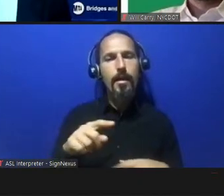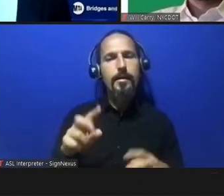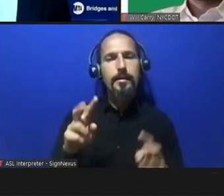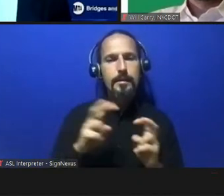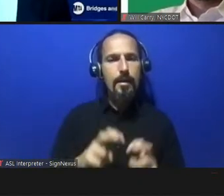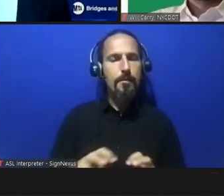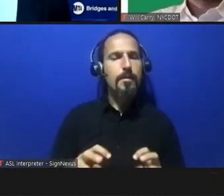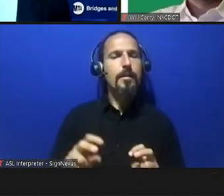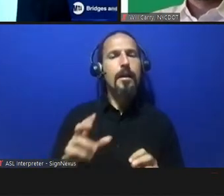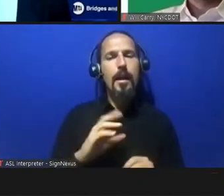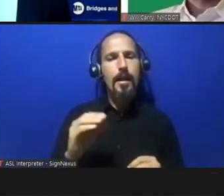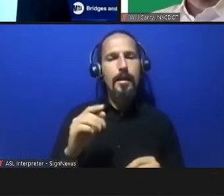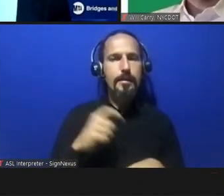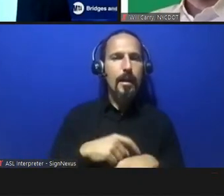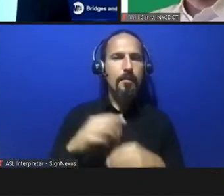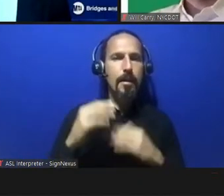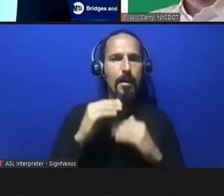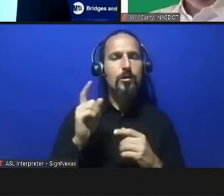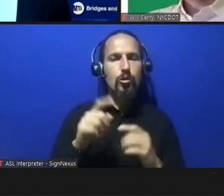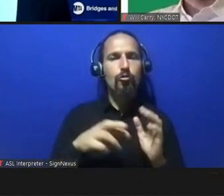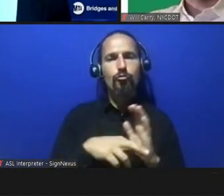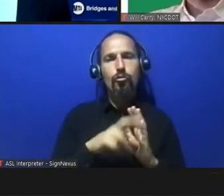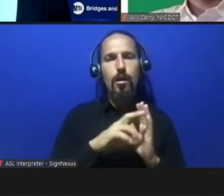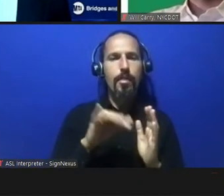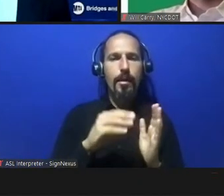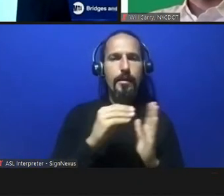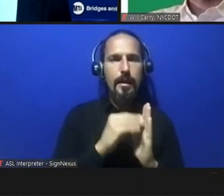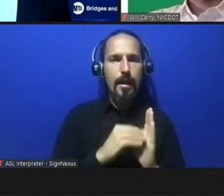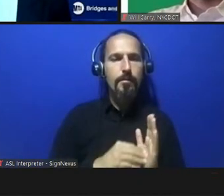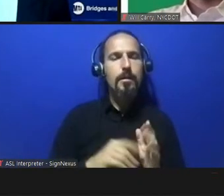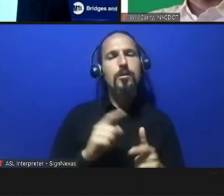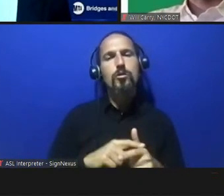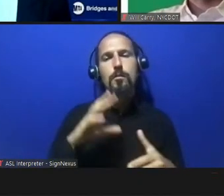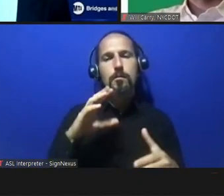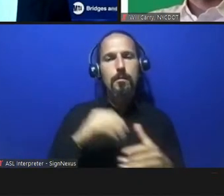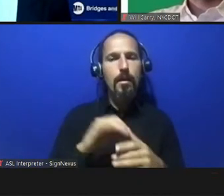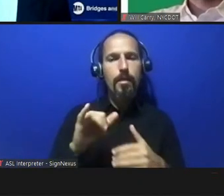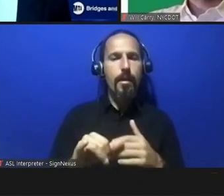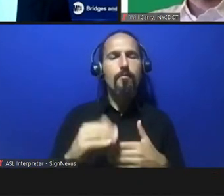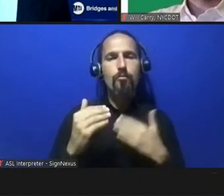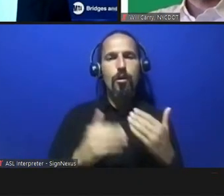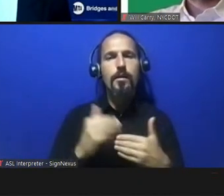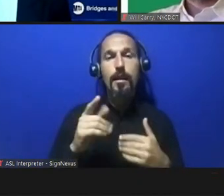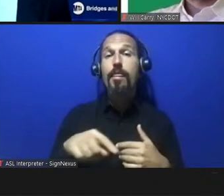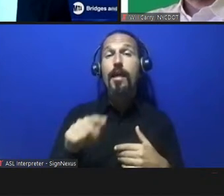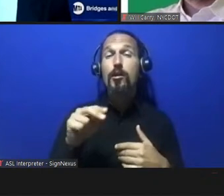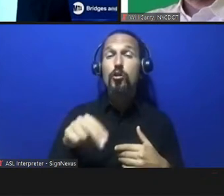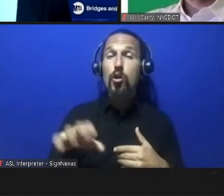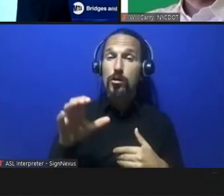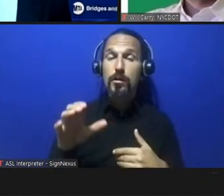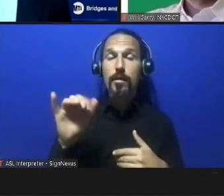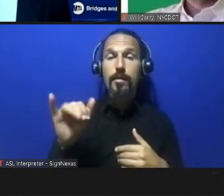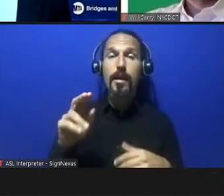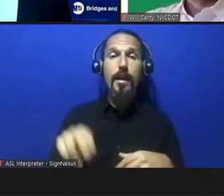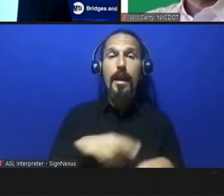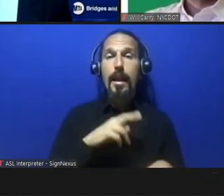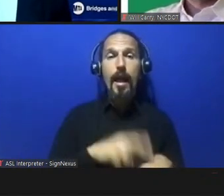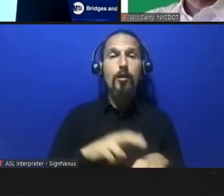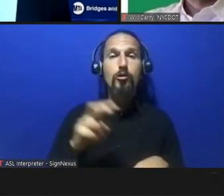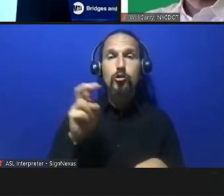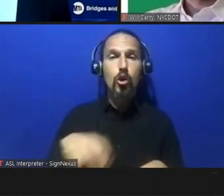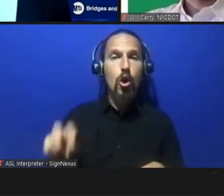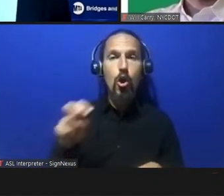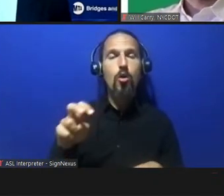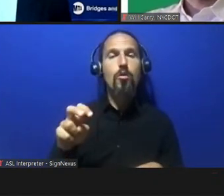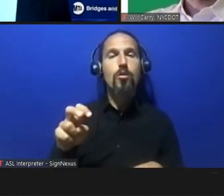and limited time available to review the documents and participate in the process new york city is a national tourism and commuter